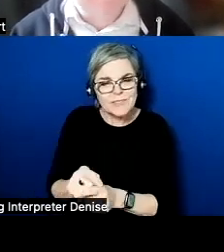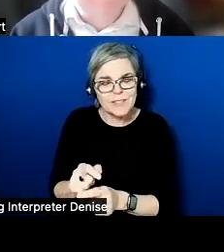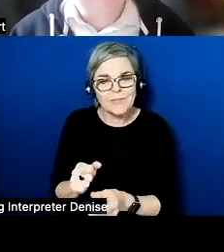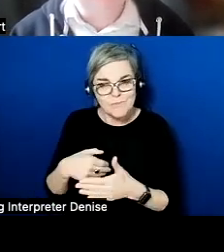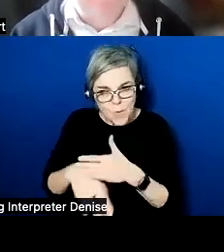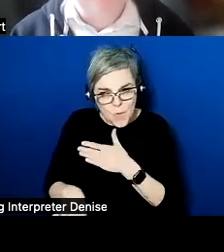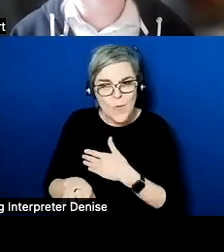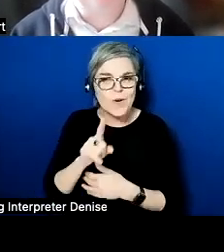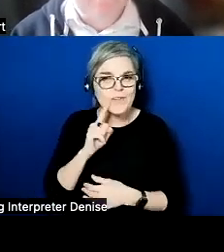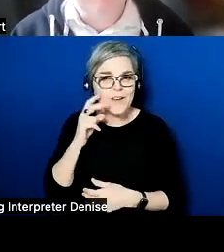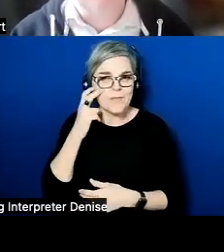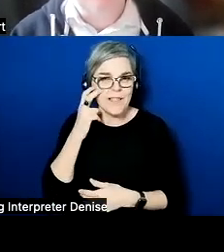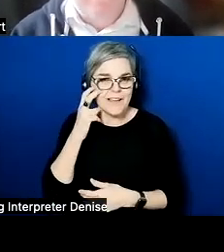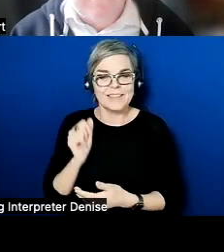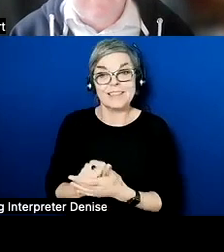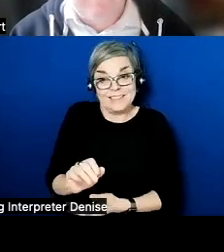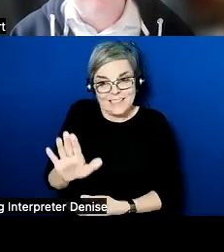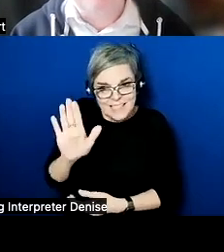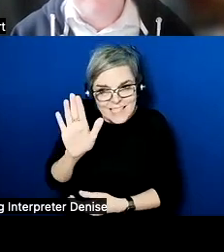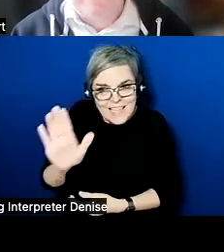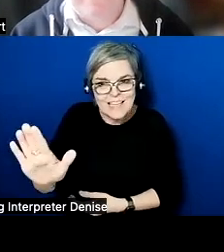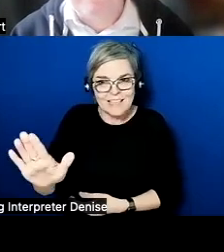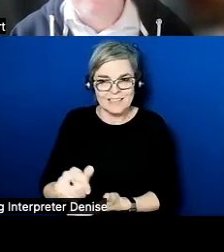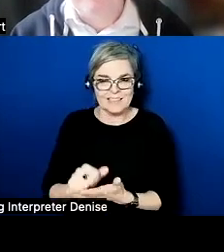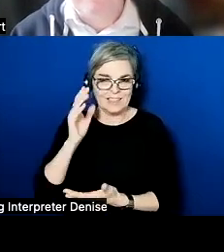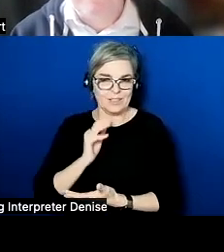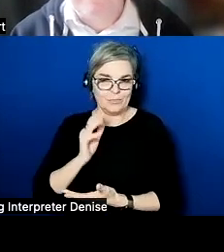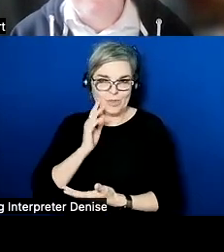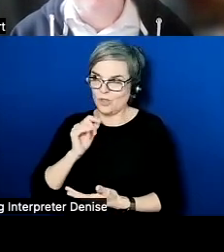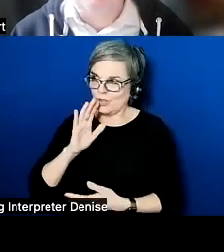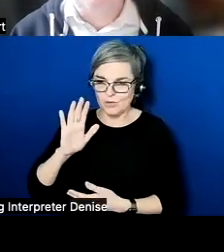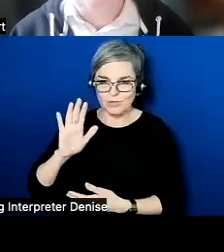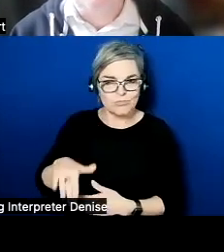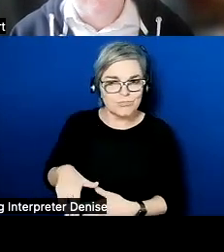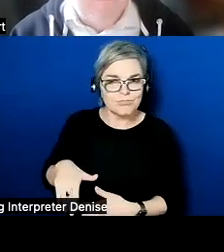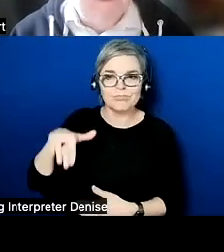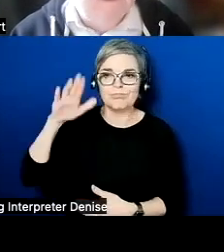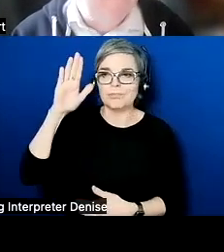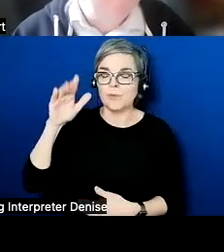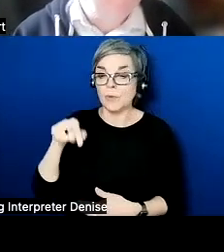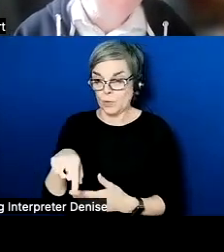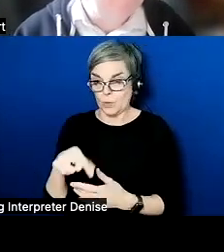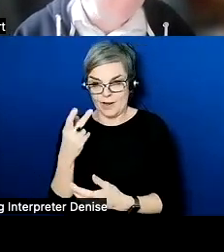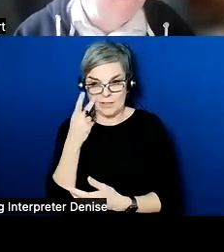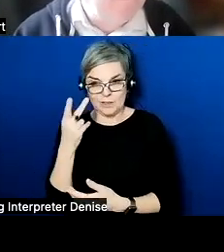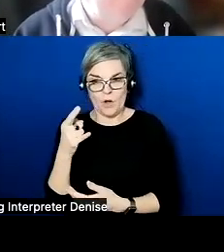Yeah, So it really from when I saw him posted it, really